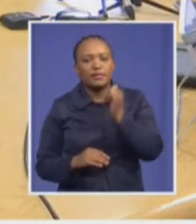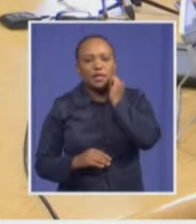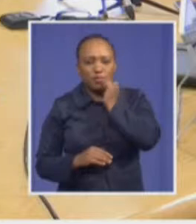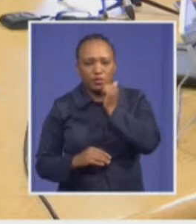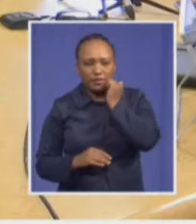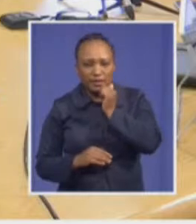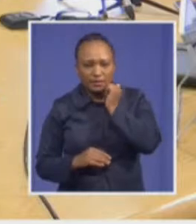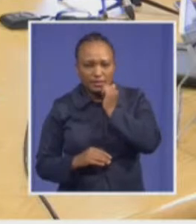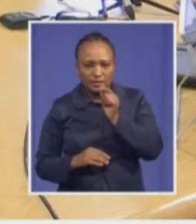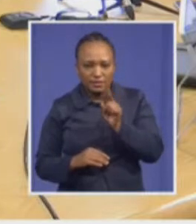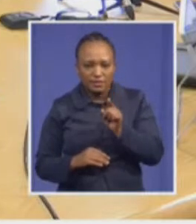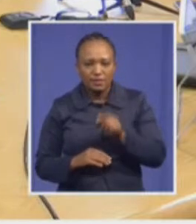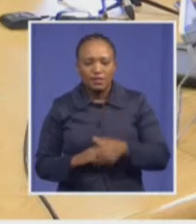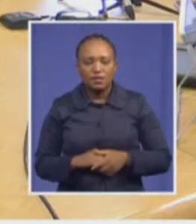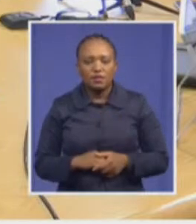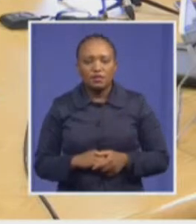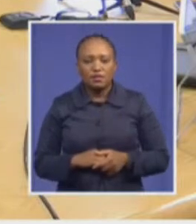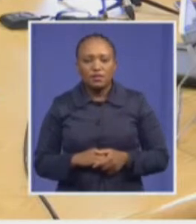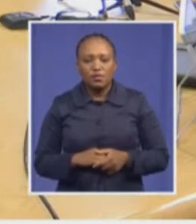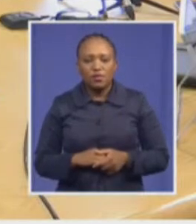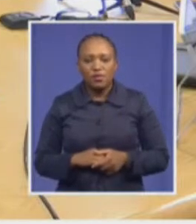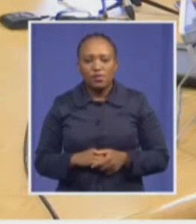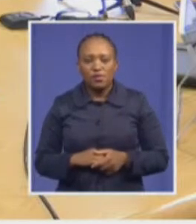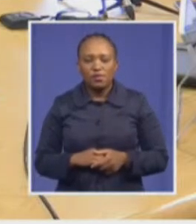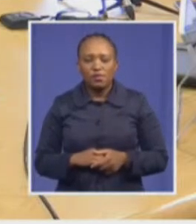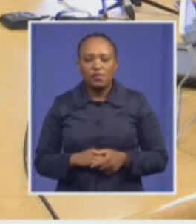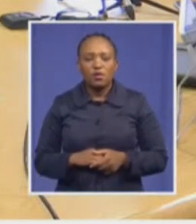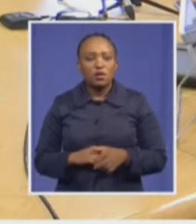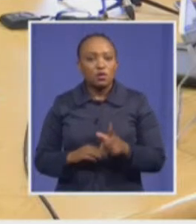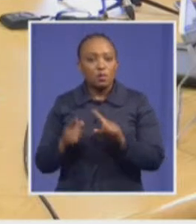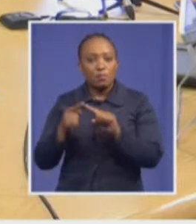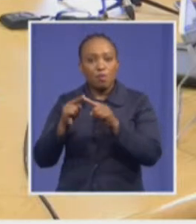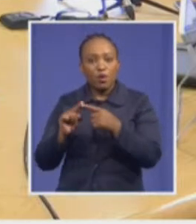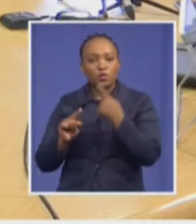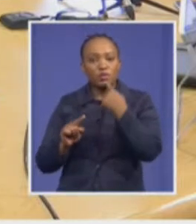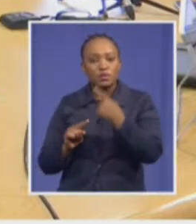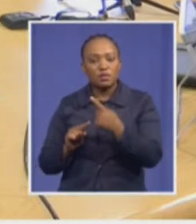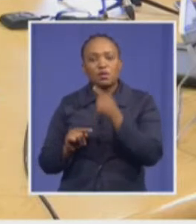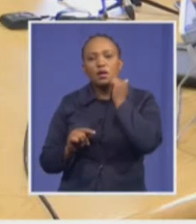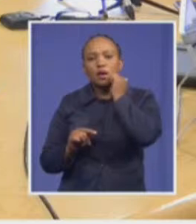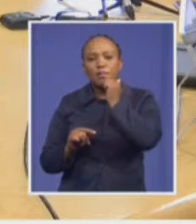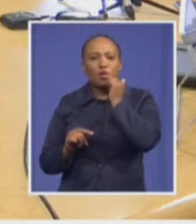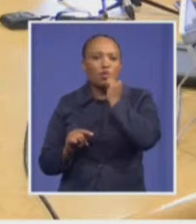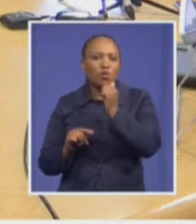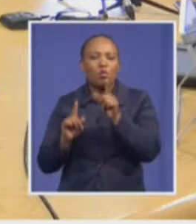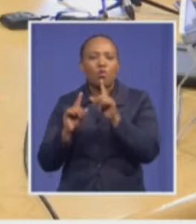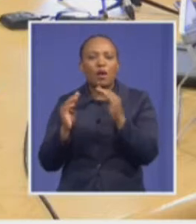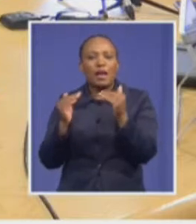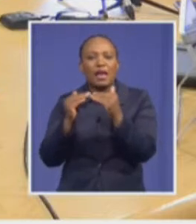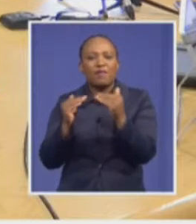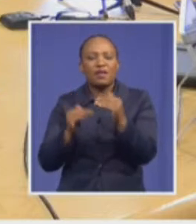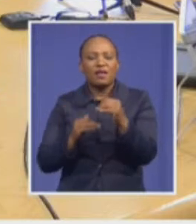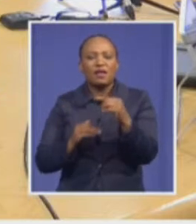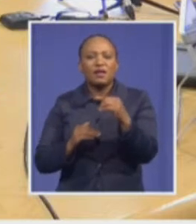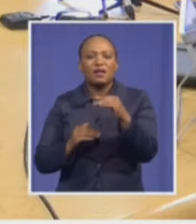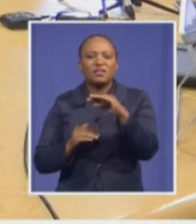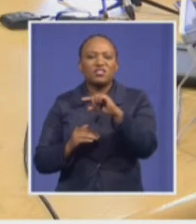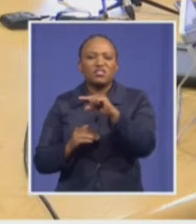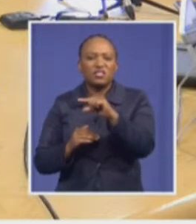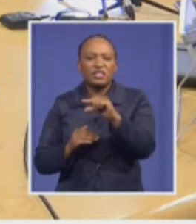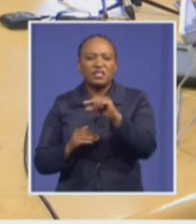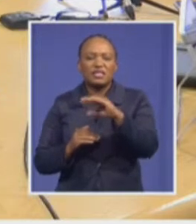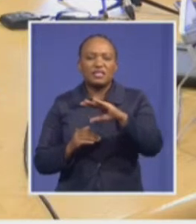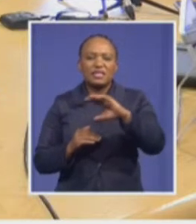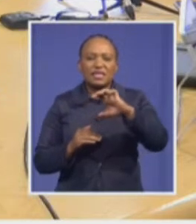So the point that you're saying is that the apology happens at the level of the GCE and yourself. Does it happen